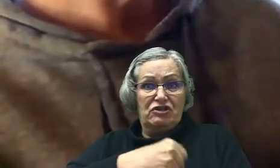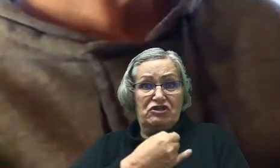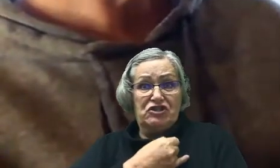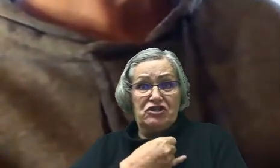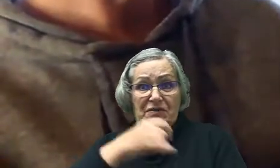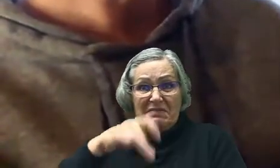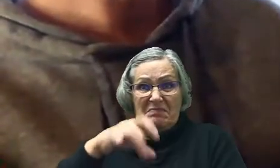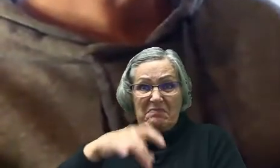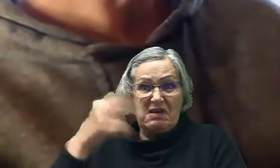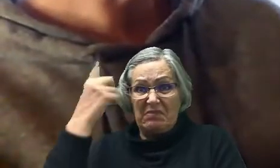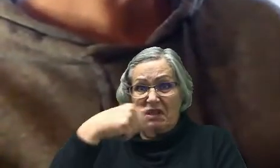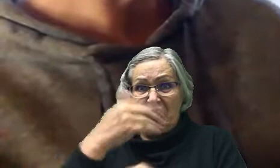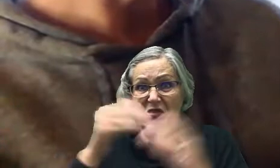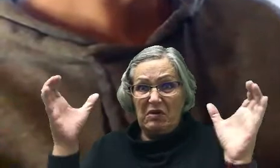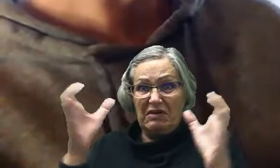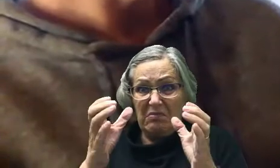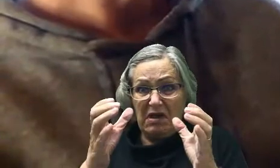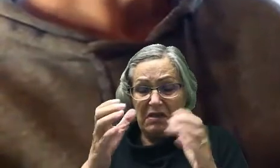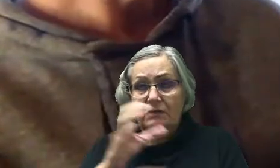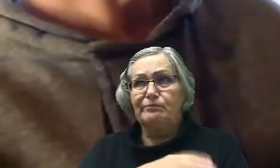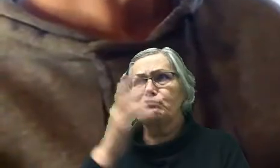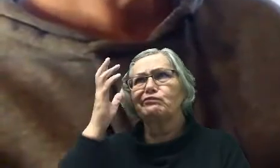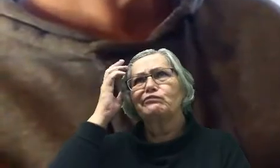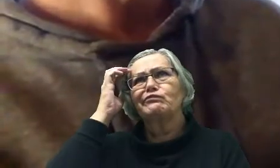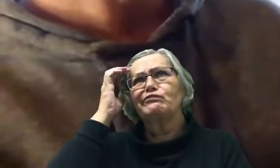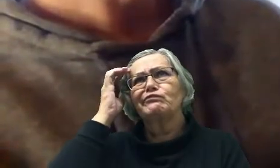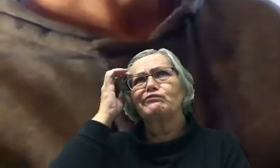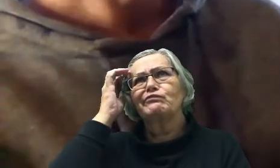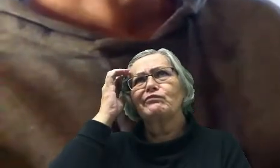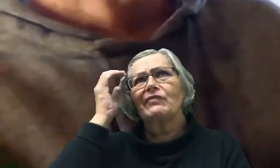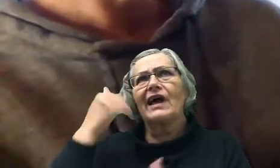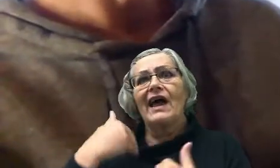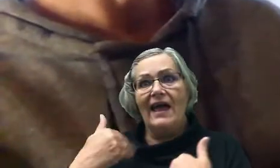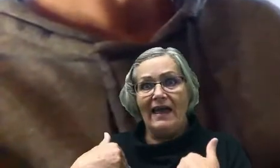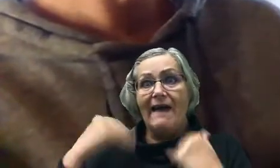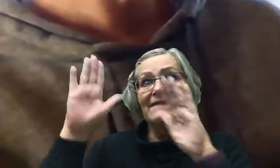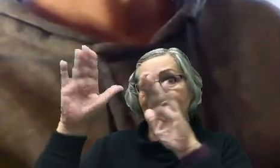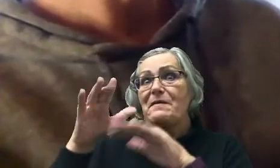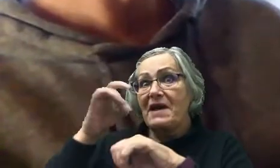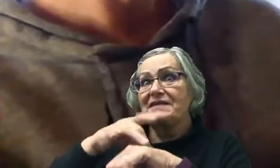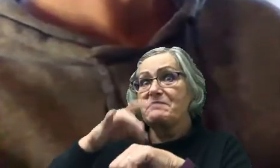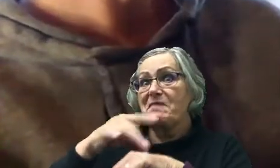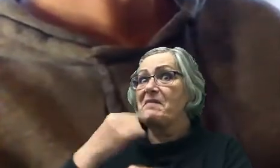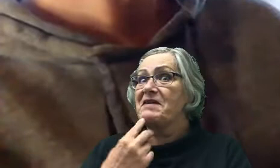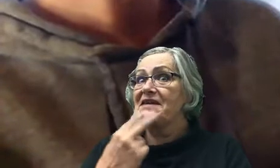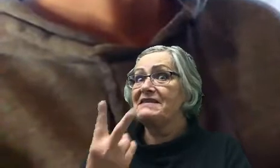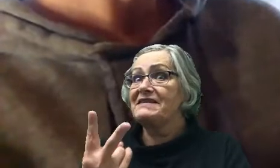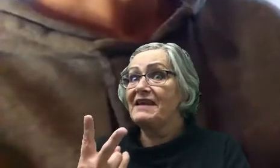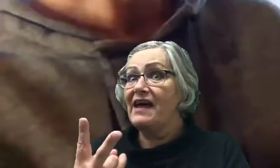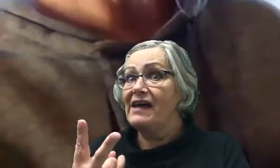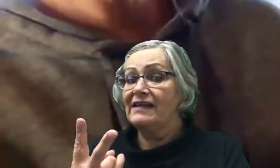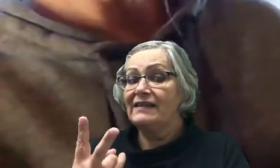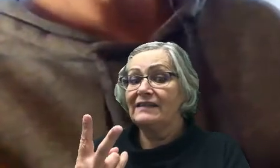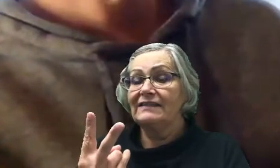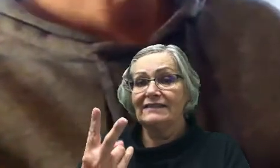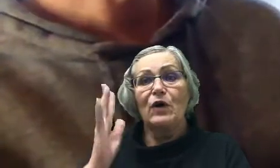was growing for the contest looked much smaller. Clayton scratched his head. I have an amazing pumpkin, he said out loud.